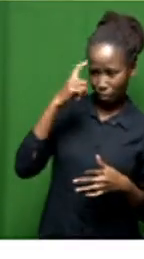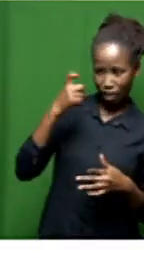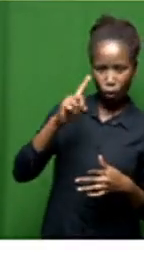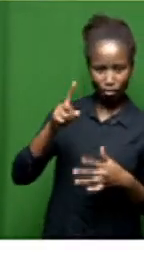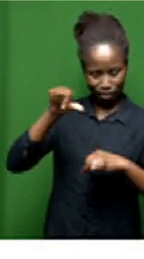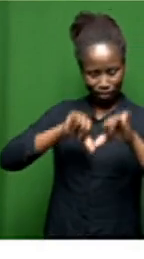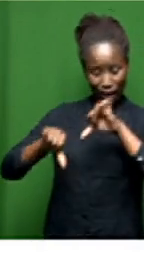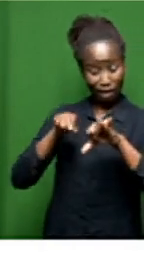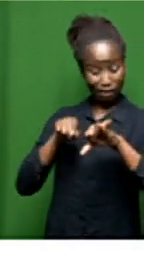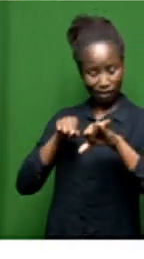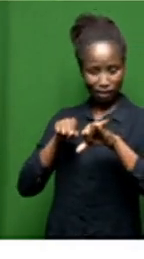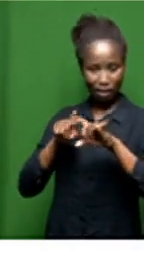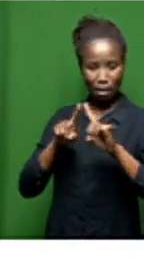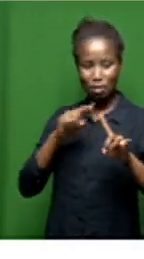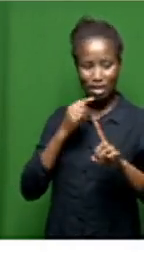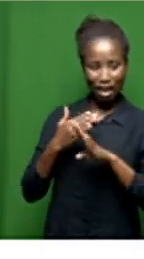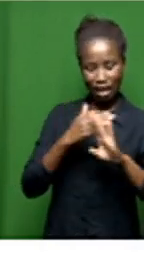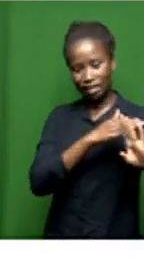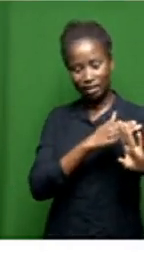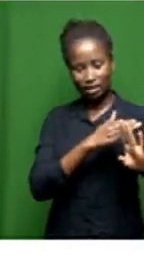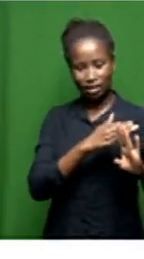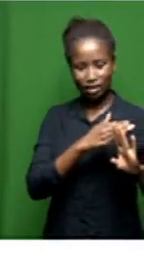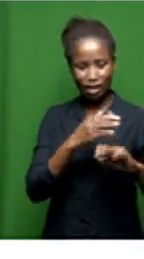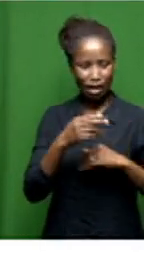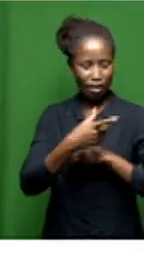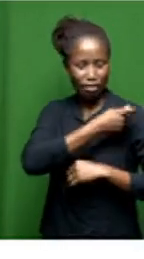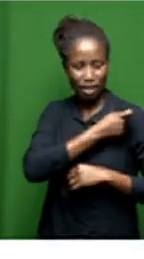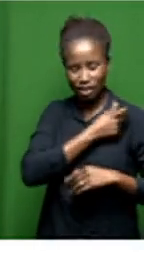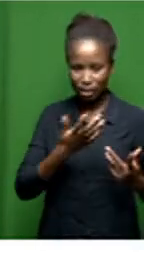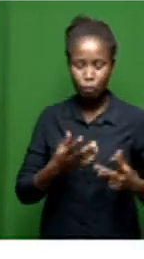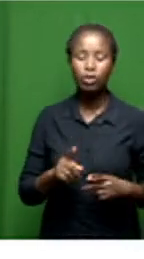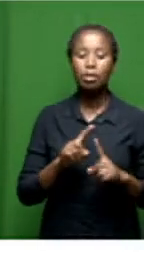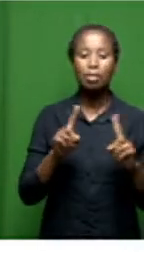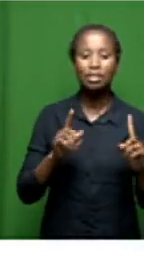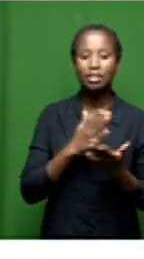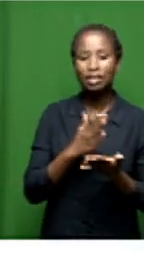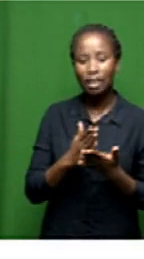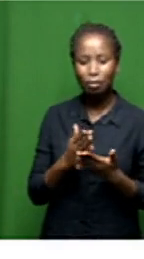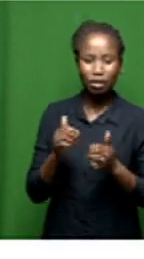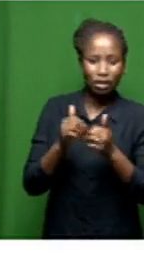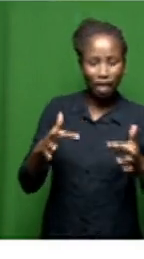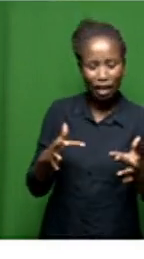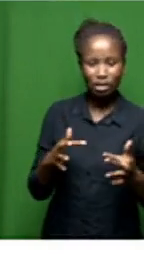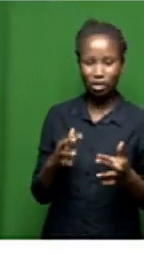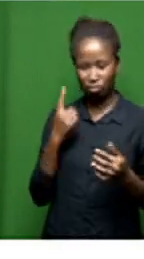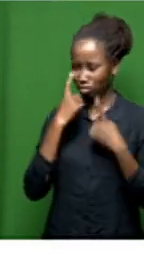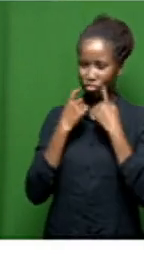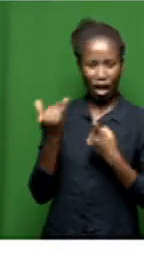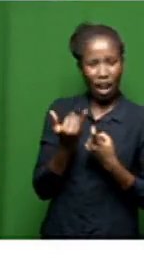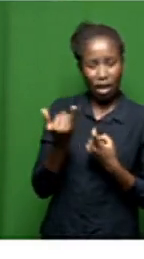not as influenced by the anti-vaxxers. They want some questions of answers like, our testicles increase? Whether